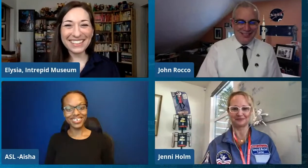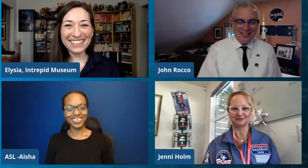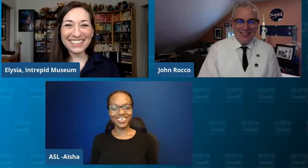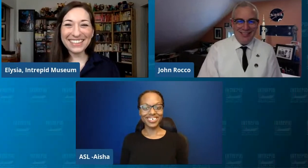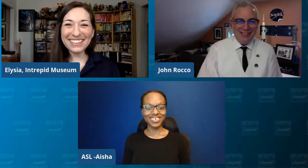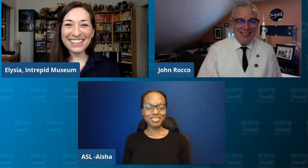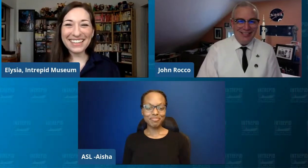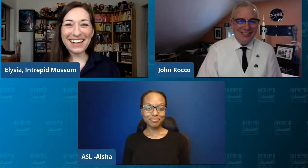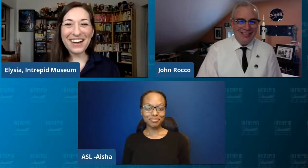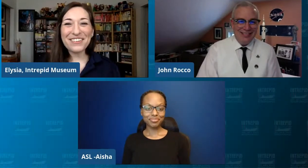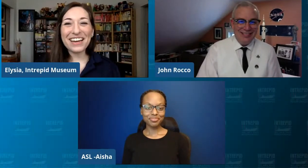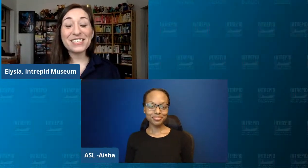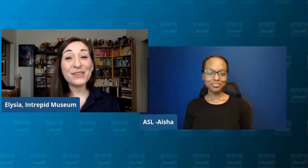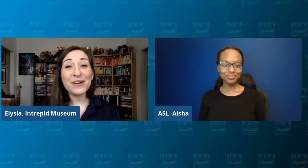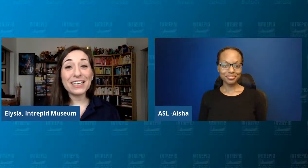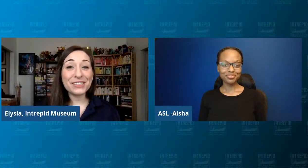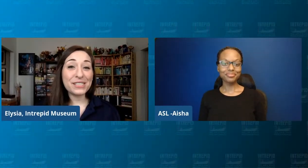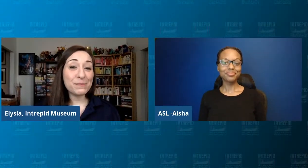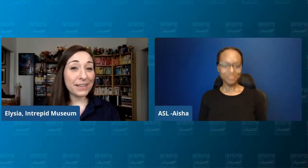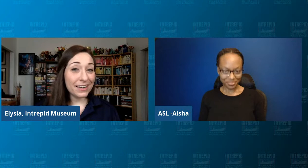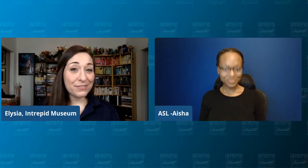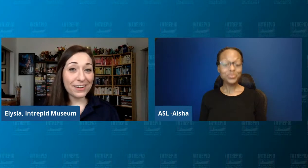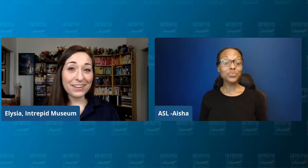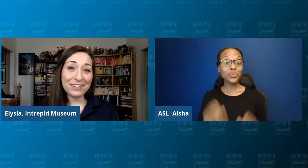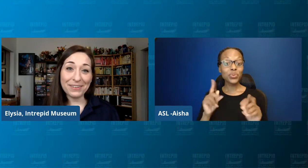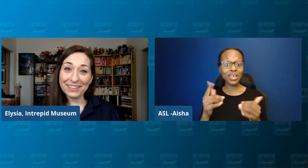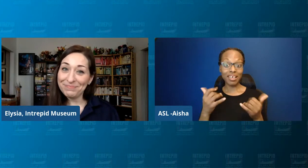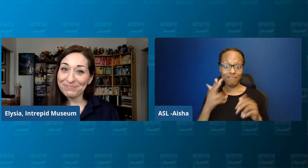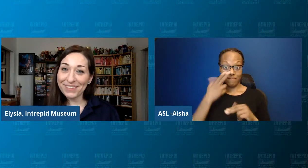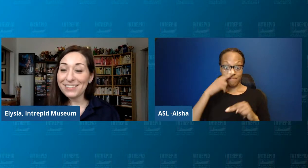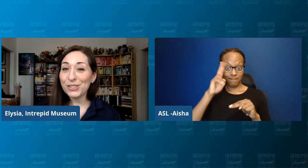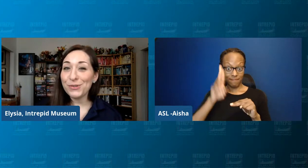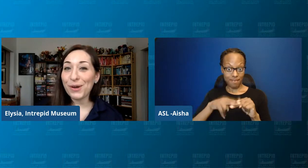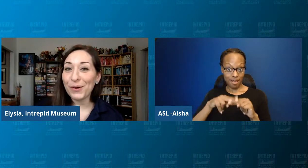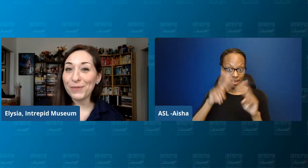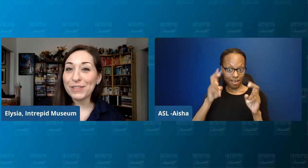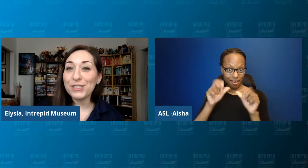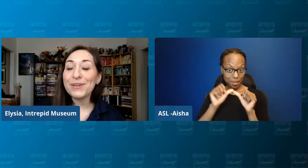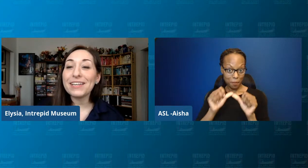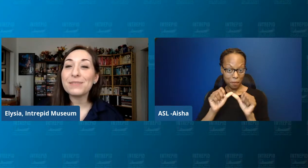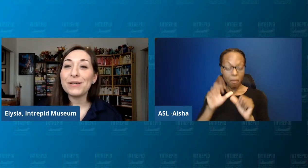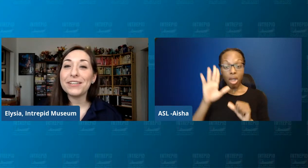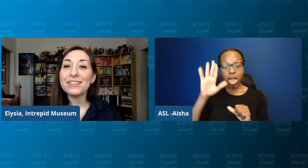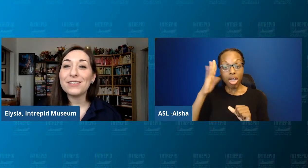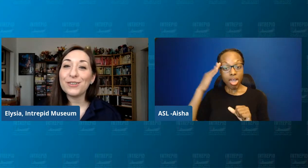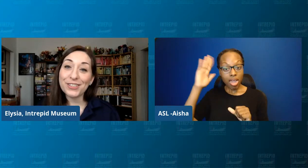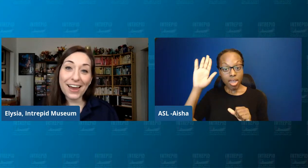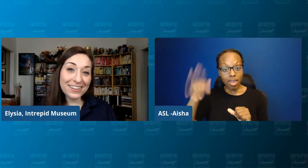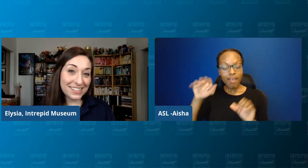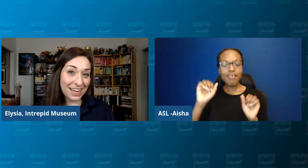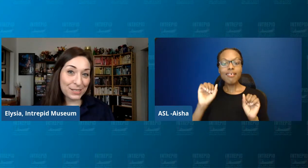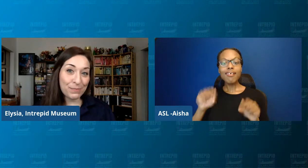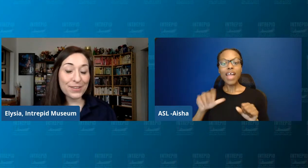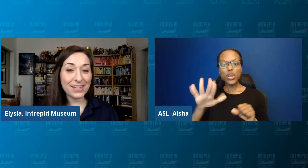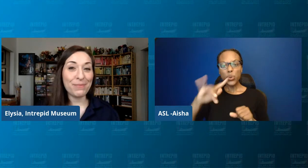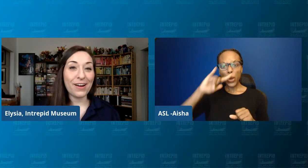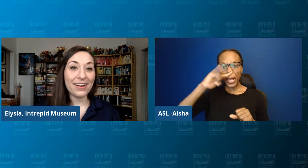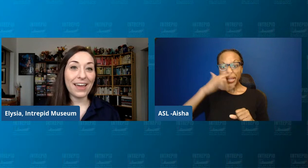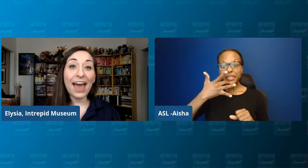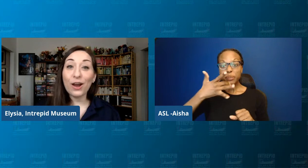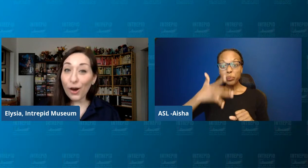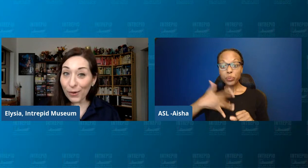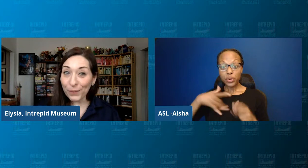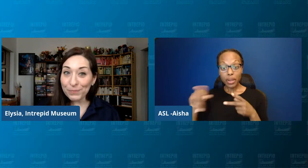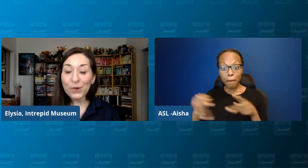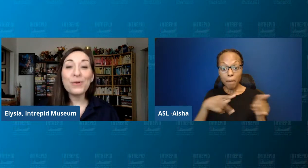Goodbye. All right. So actually, speaking of fun, everyone, did you know that you can experience your child's next birthday